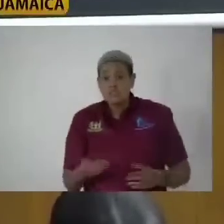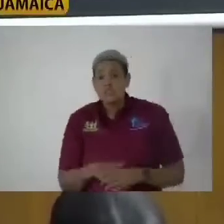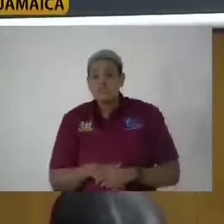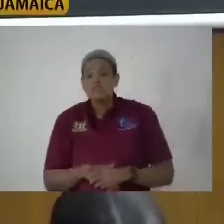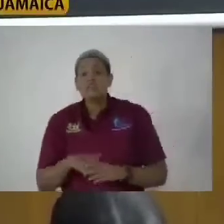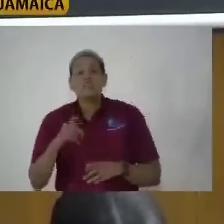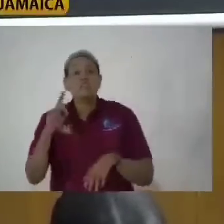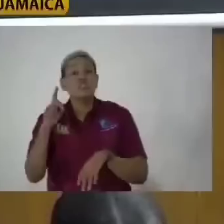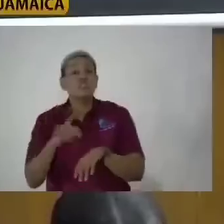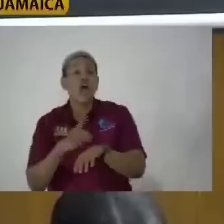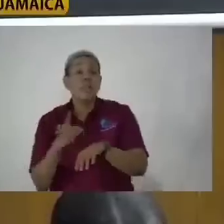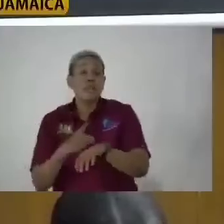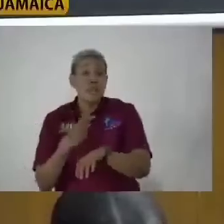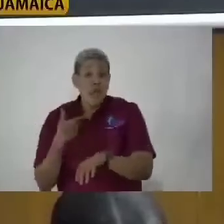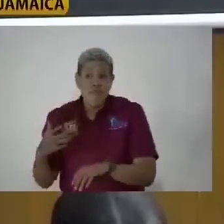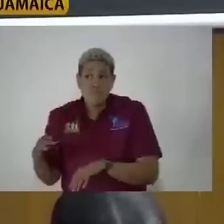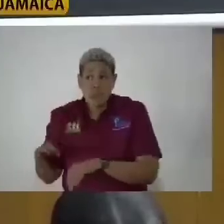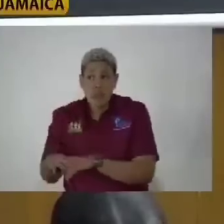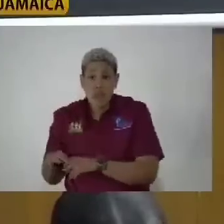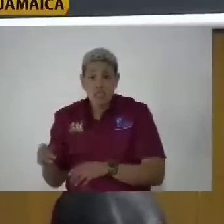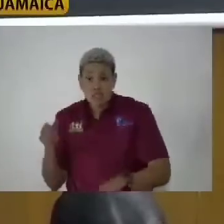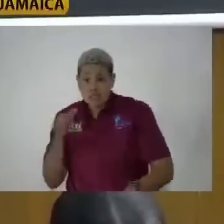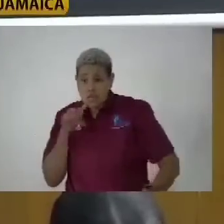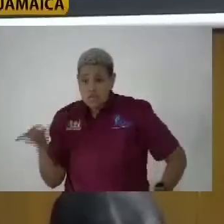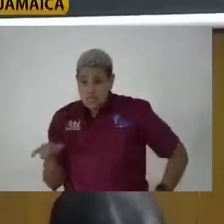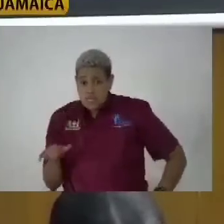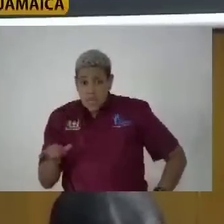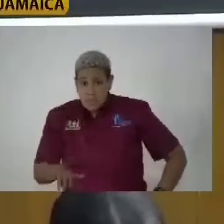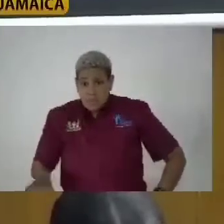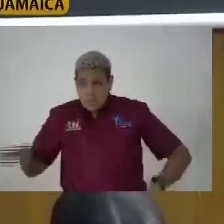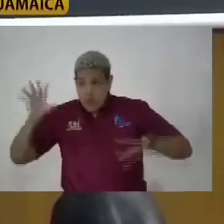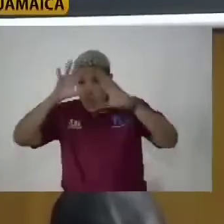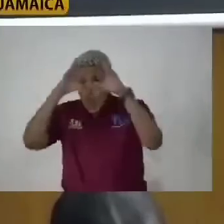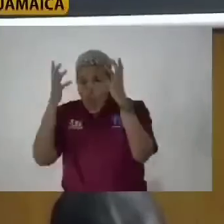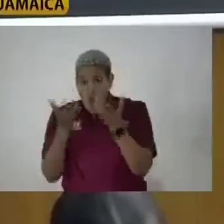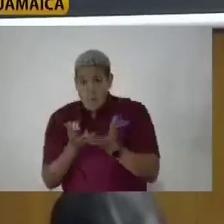Yeah. Dominica had election. Yeah. Not in the same global?